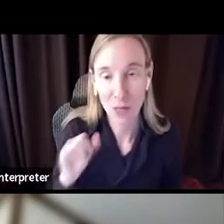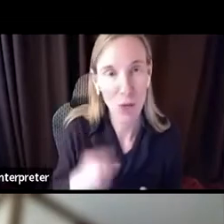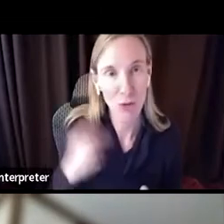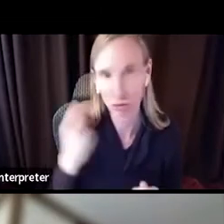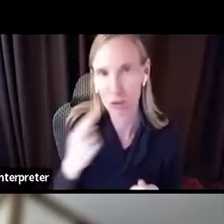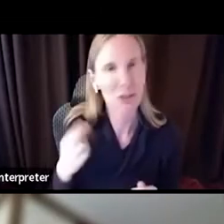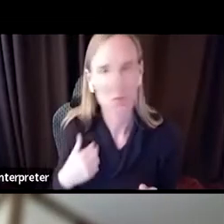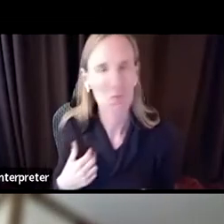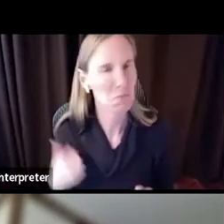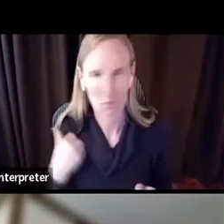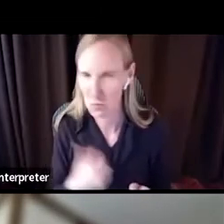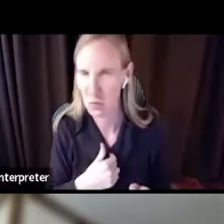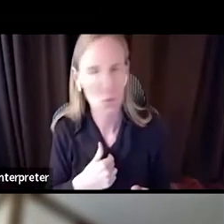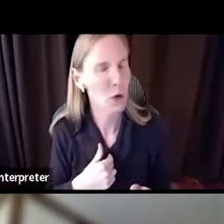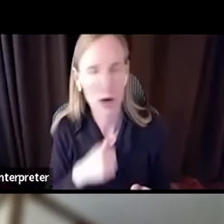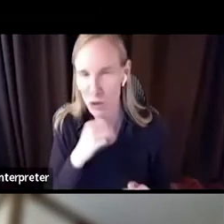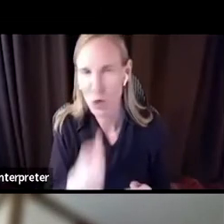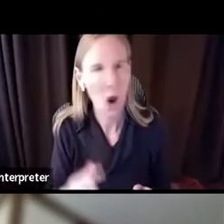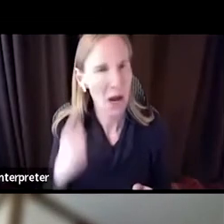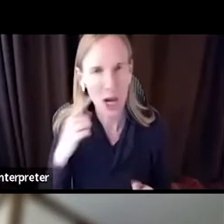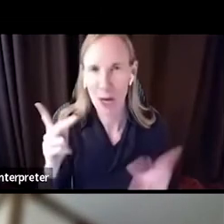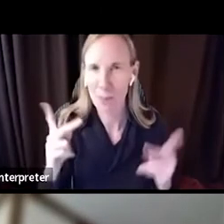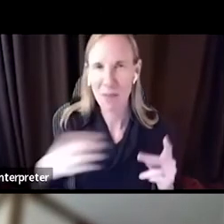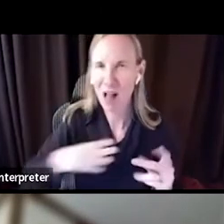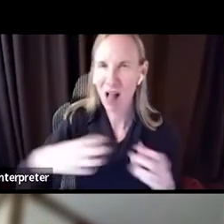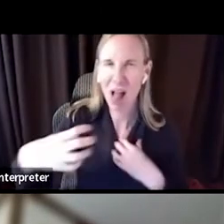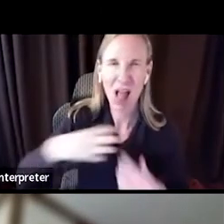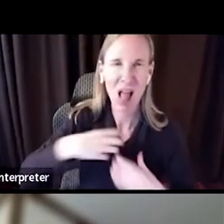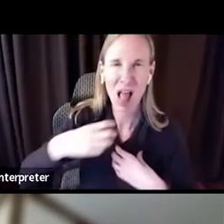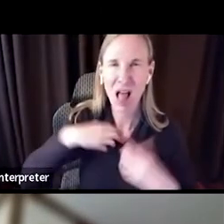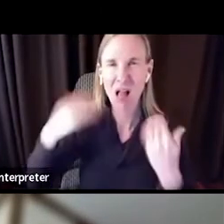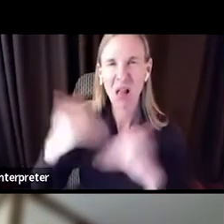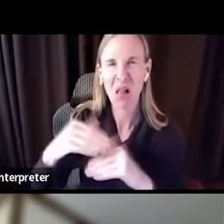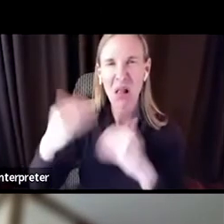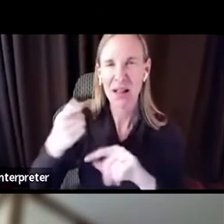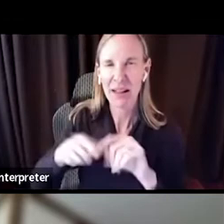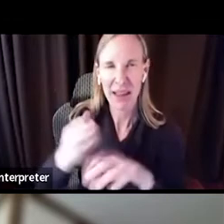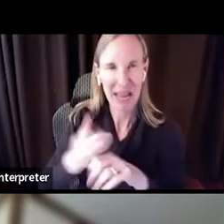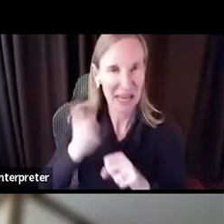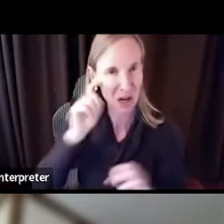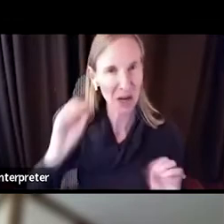no, we are not hearing that currently. Thank you.